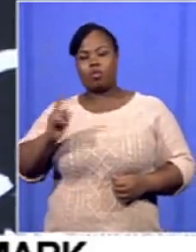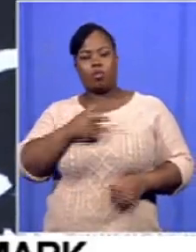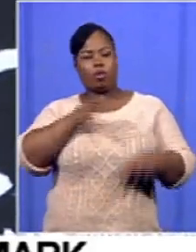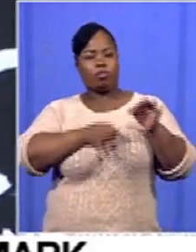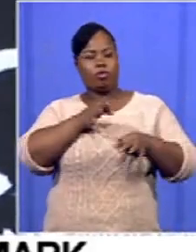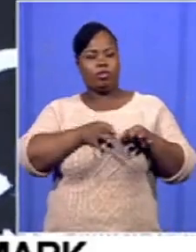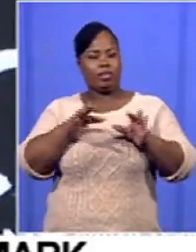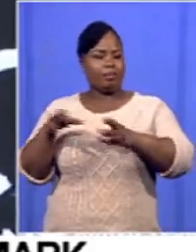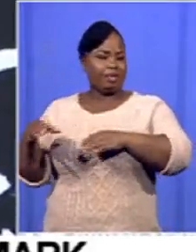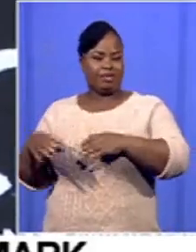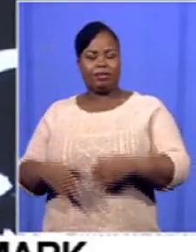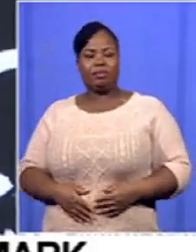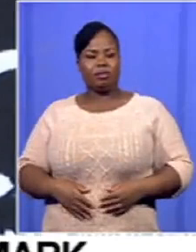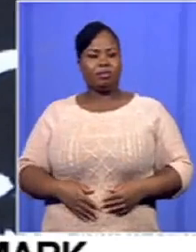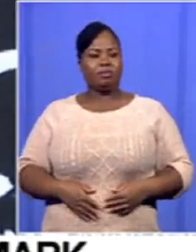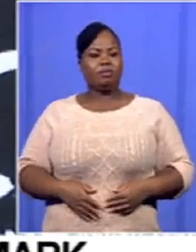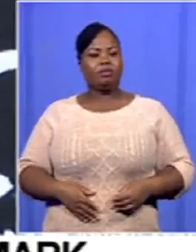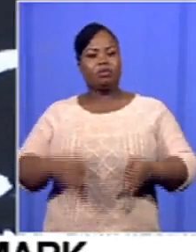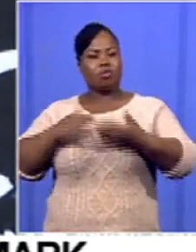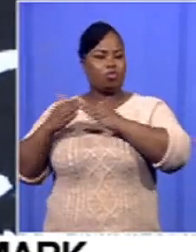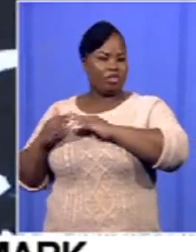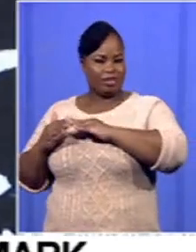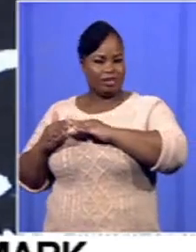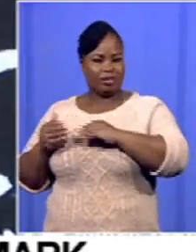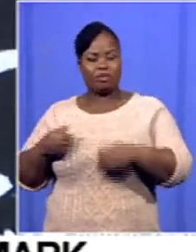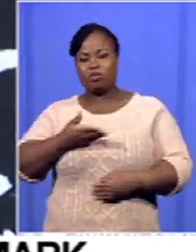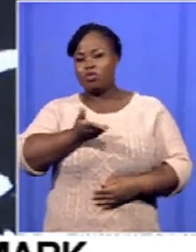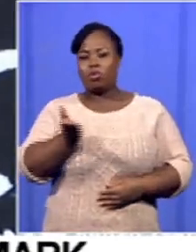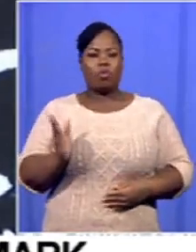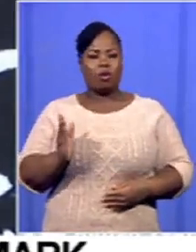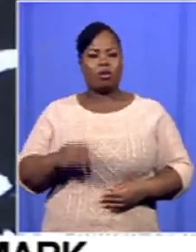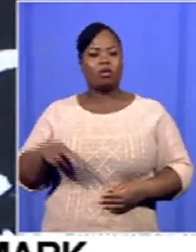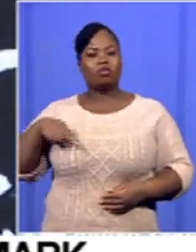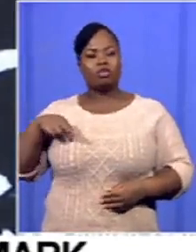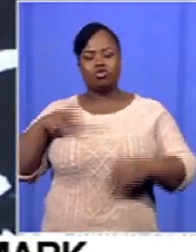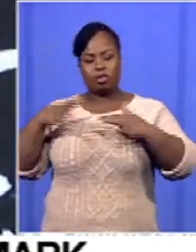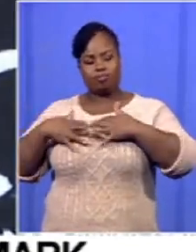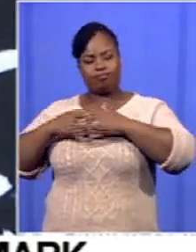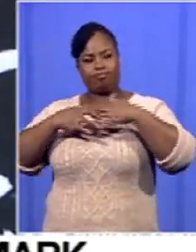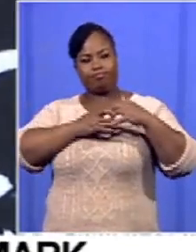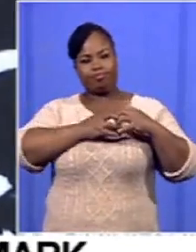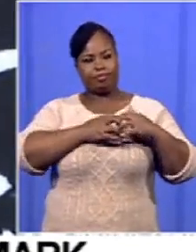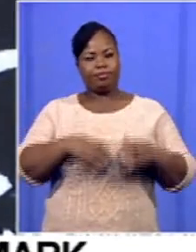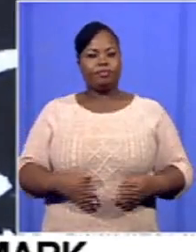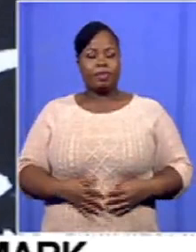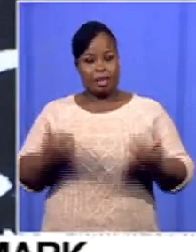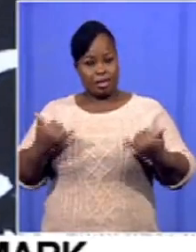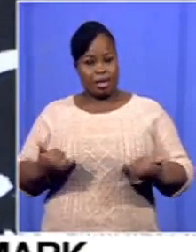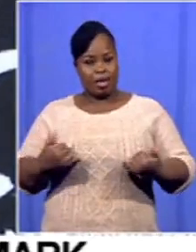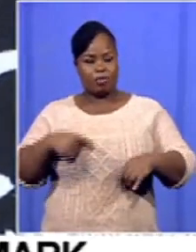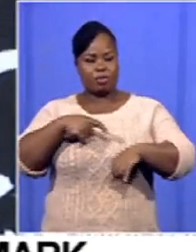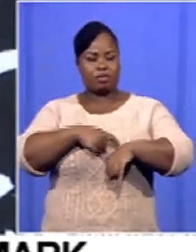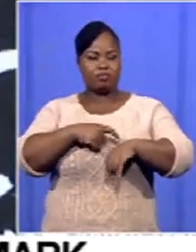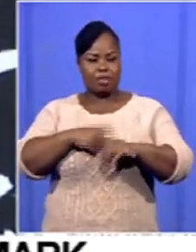parties, in civic society, in communities, in religious formations, now is the time to stand up and